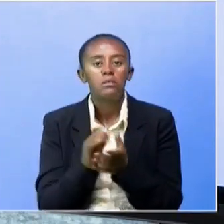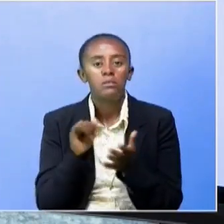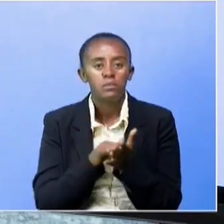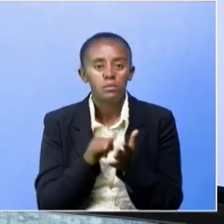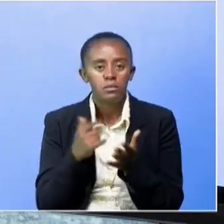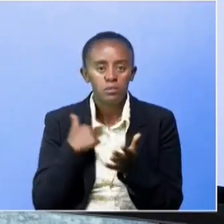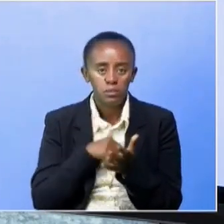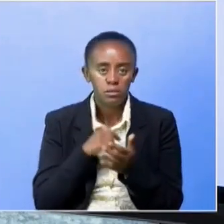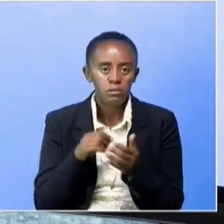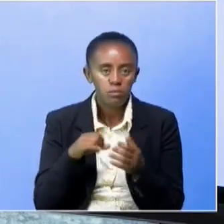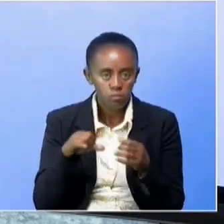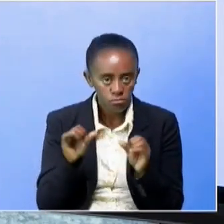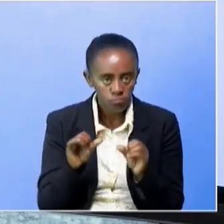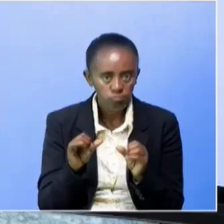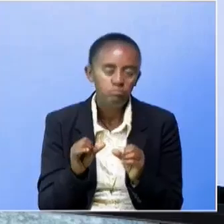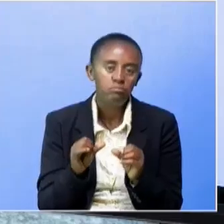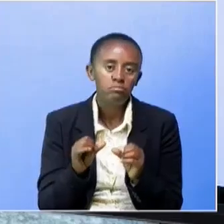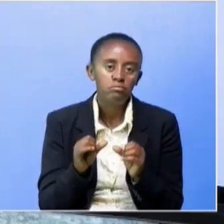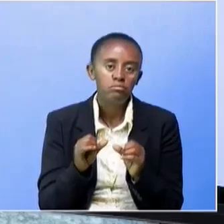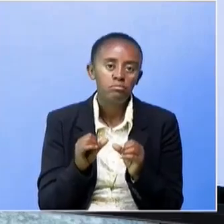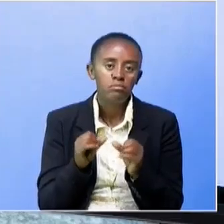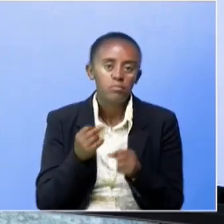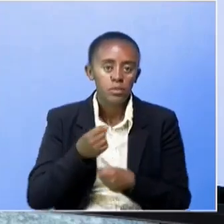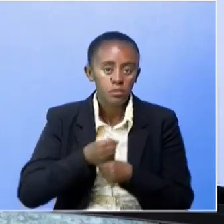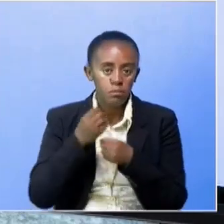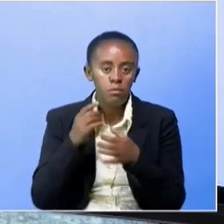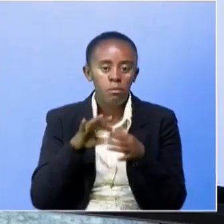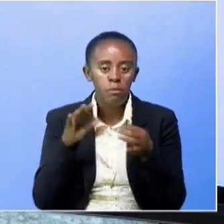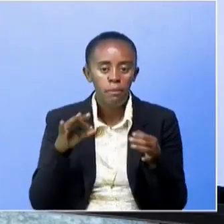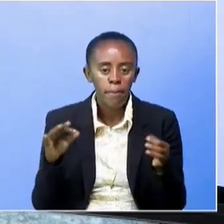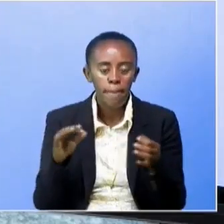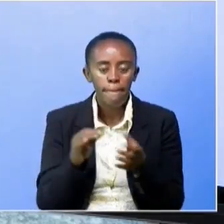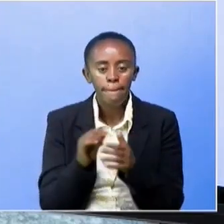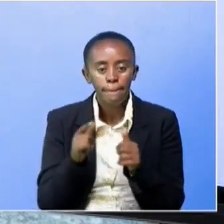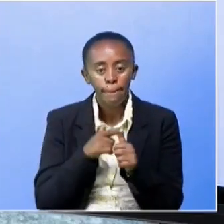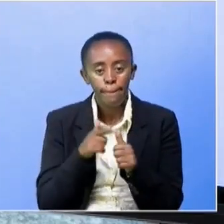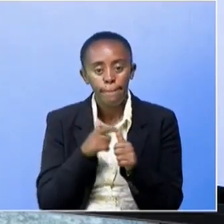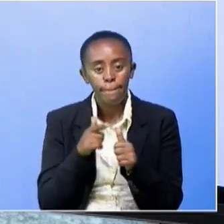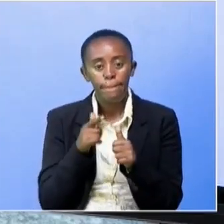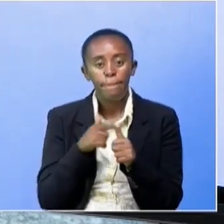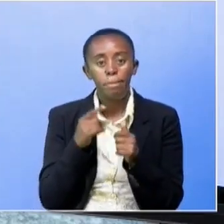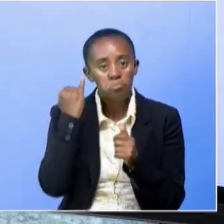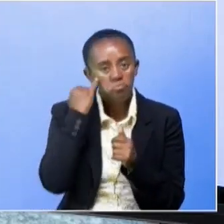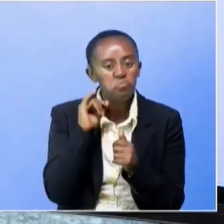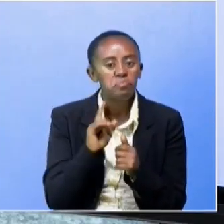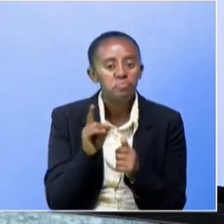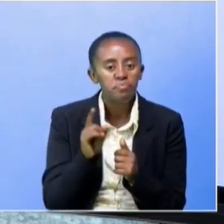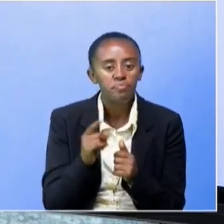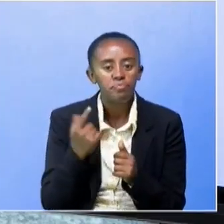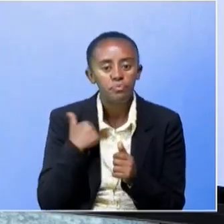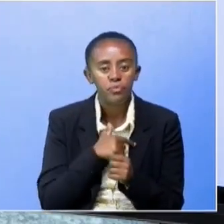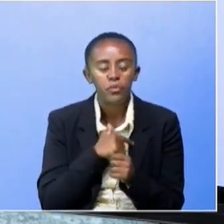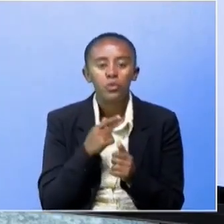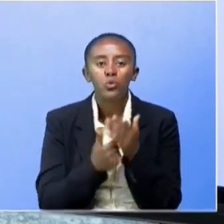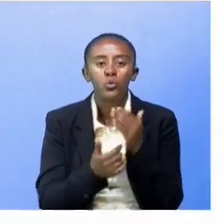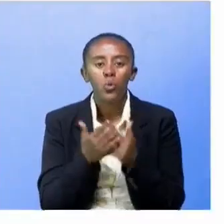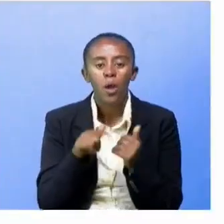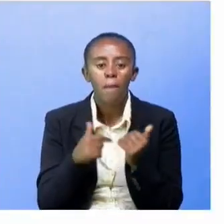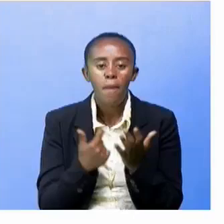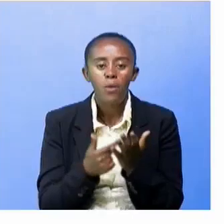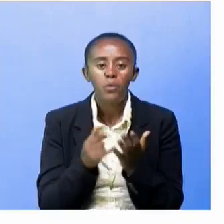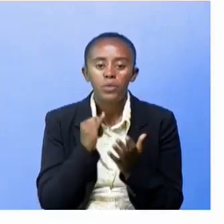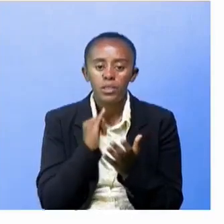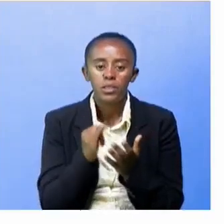will later turn on into supporting sentences. The first supporting idea we could talk about